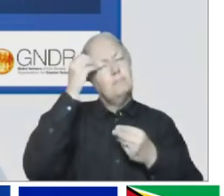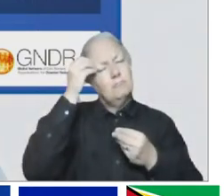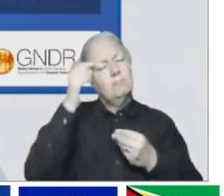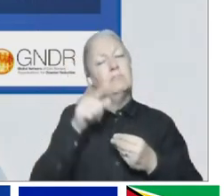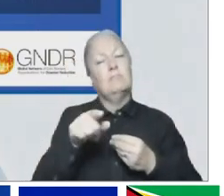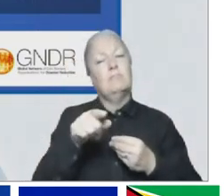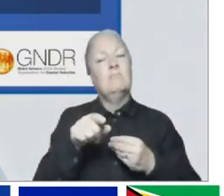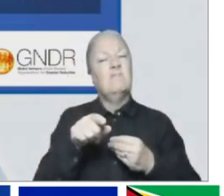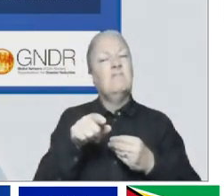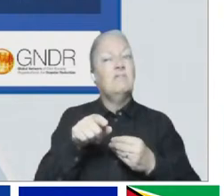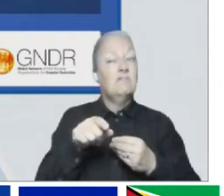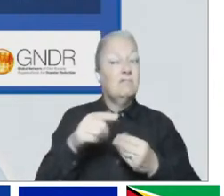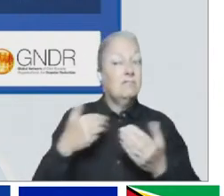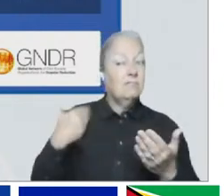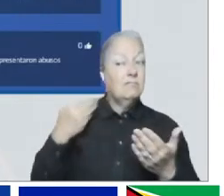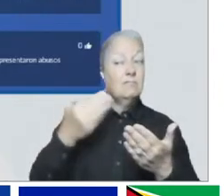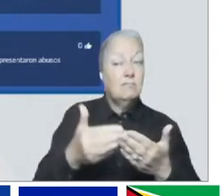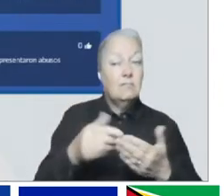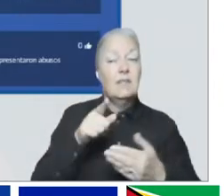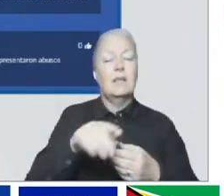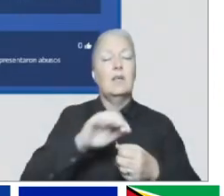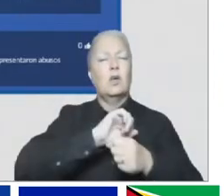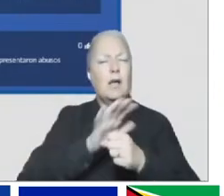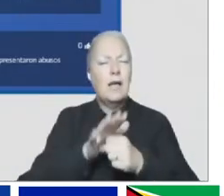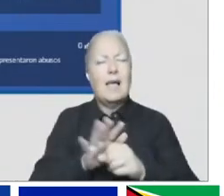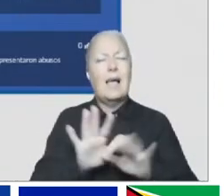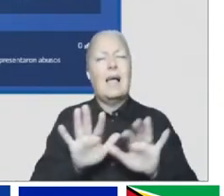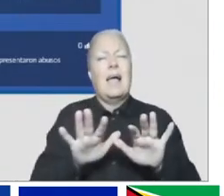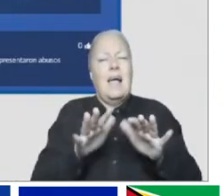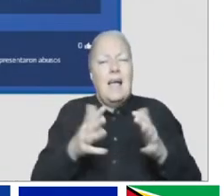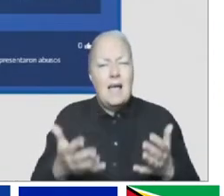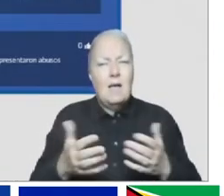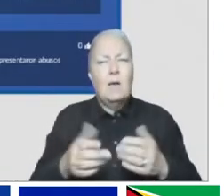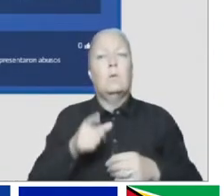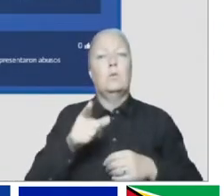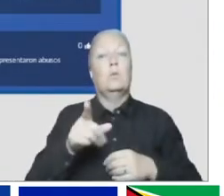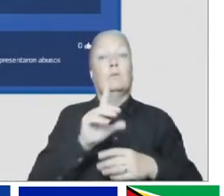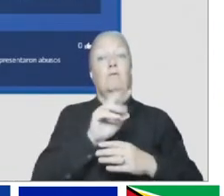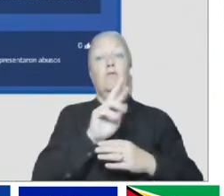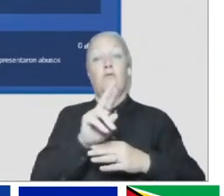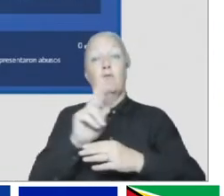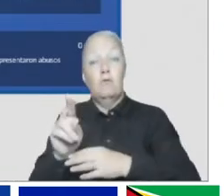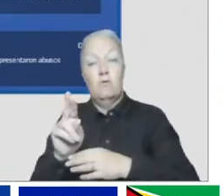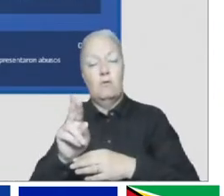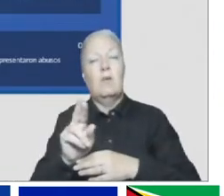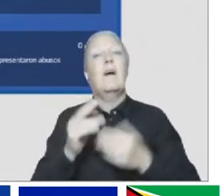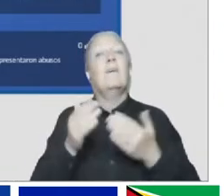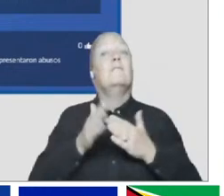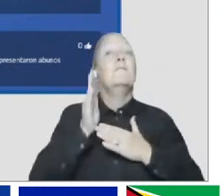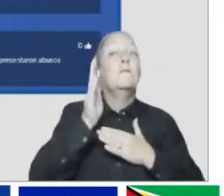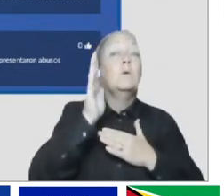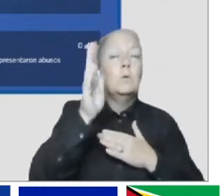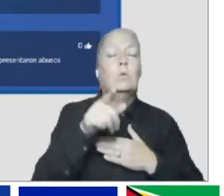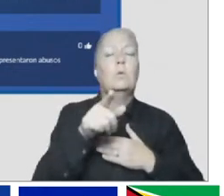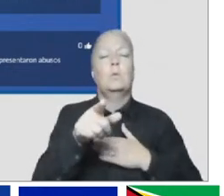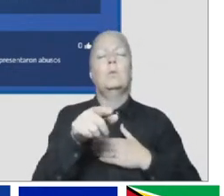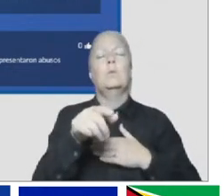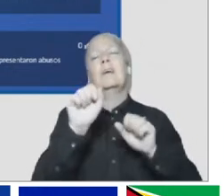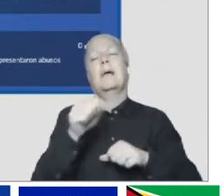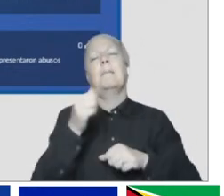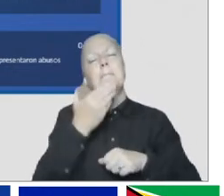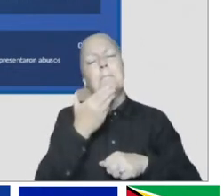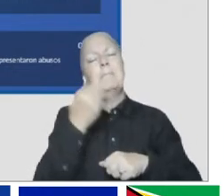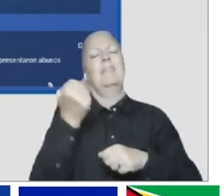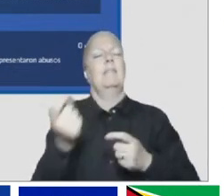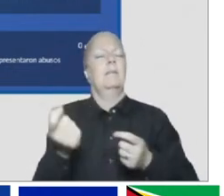to manage better in the future? So that's a question which maybe somebody could raise their hand, and the first person to